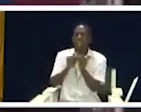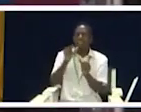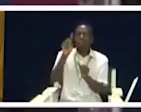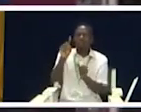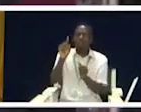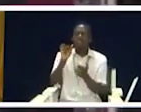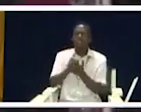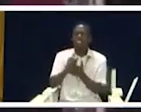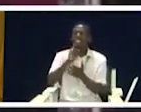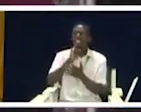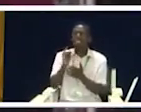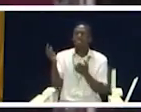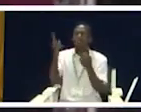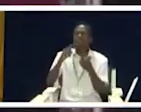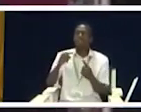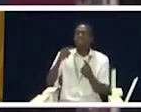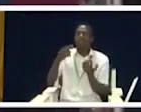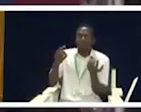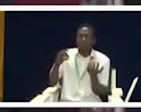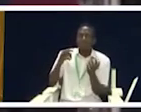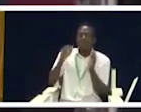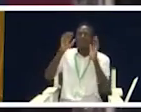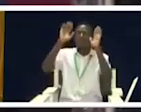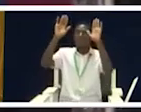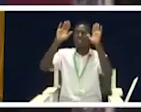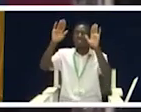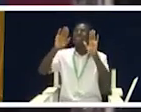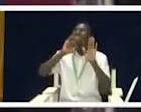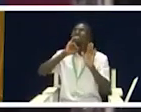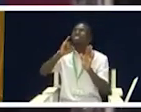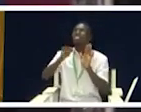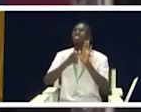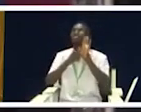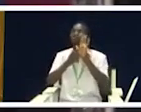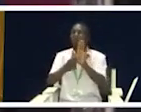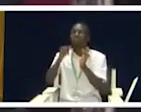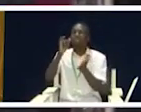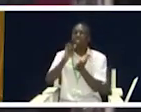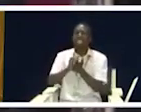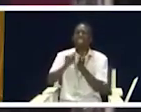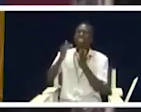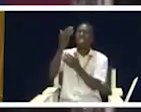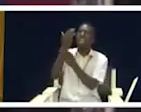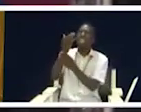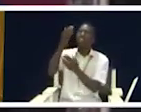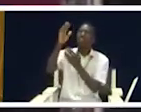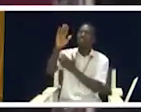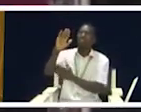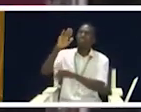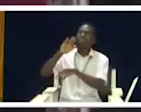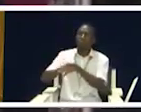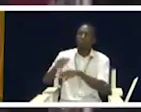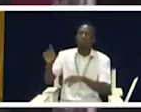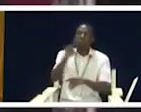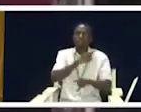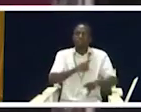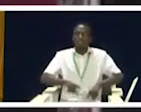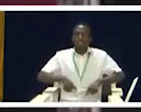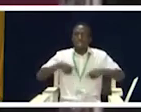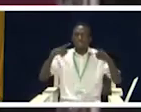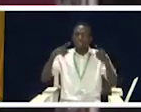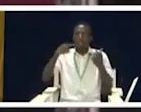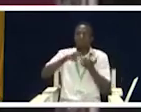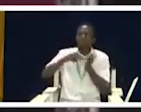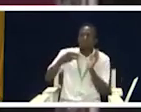God. A wonder is a proof that the hand of God is upon your life. Hallelujah. Understanding the God of